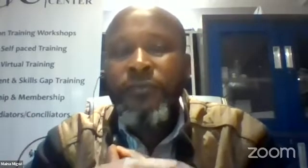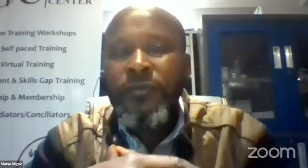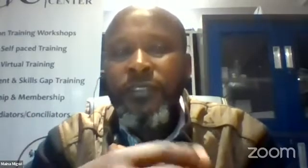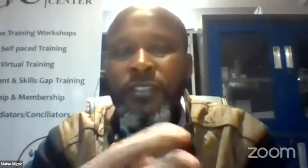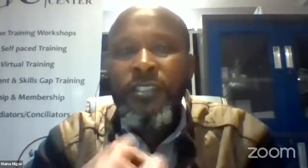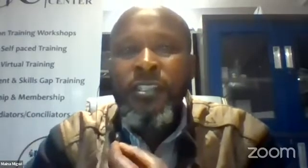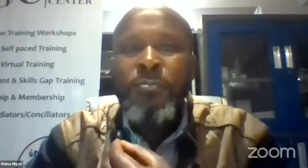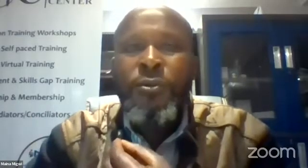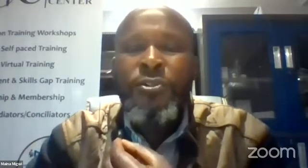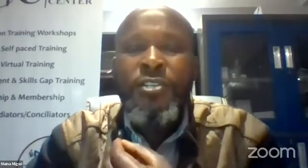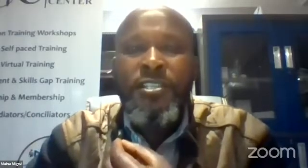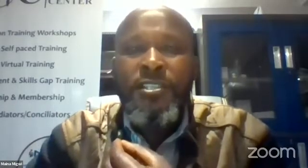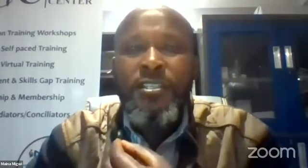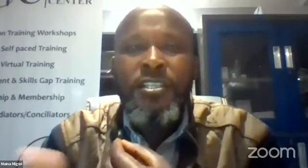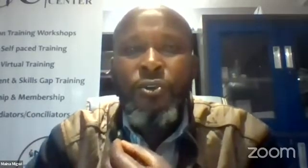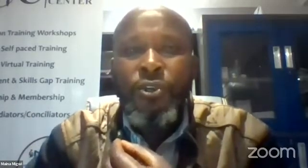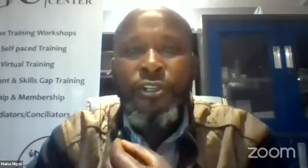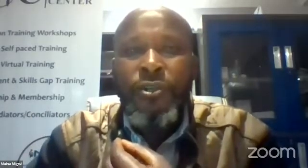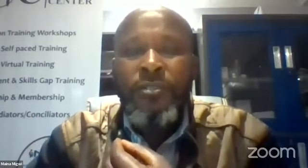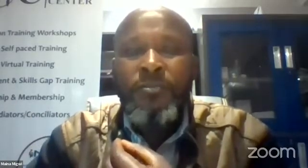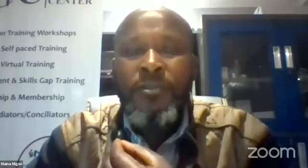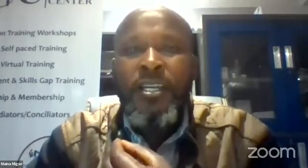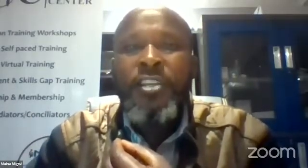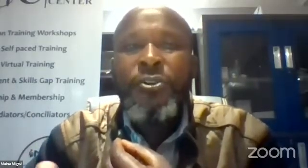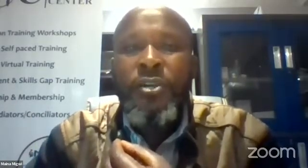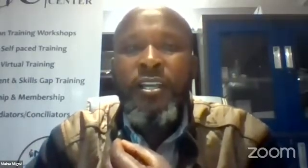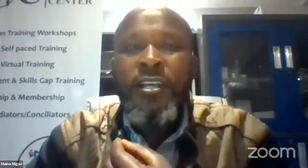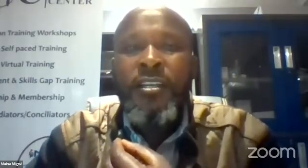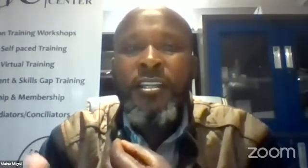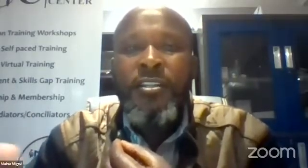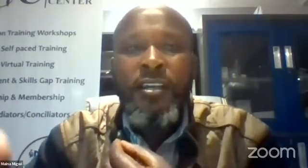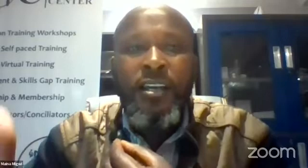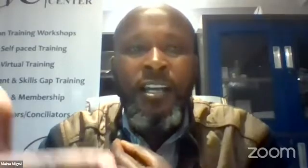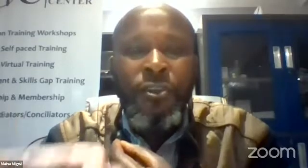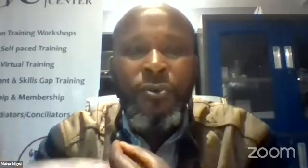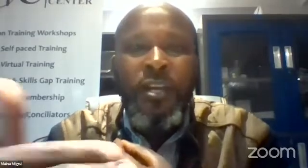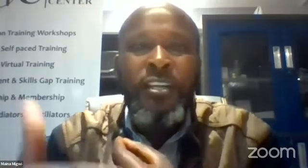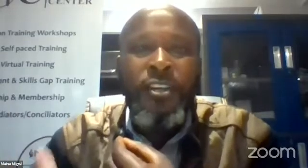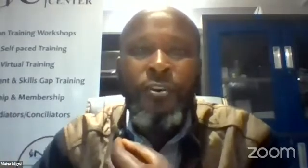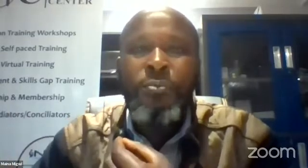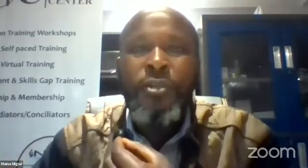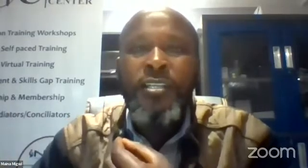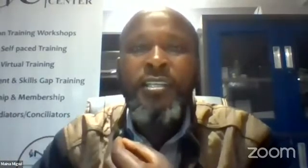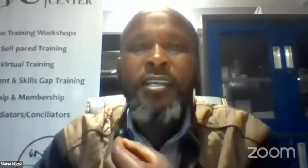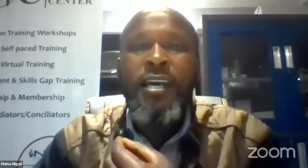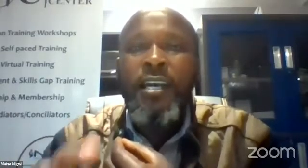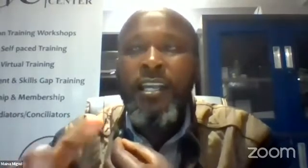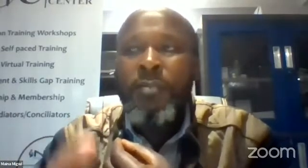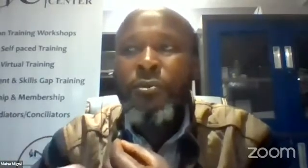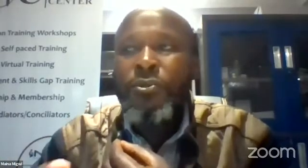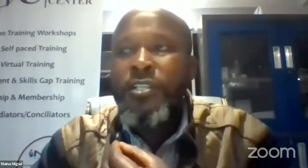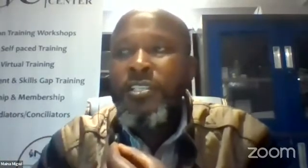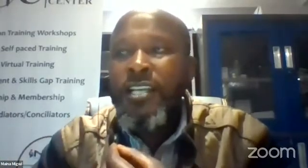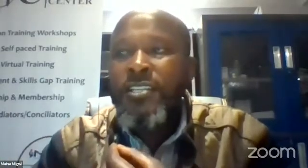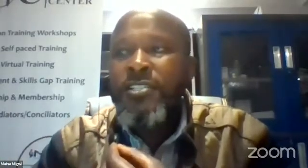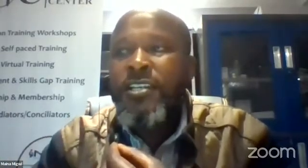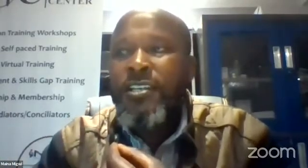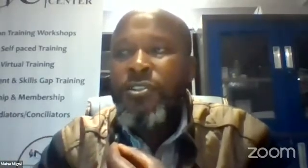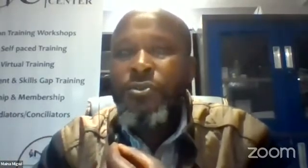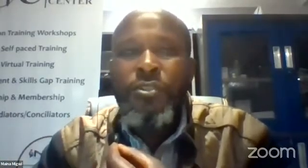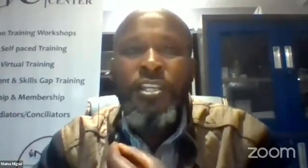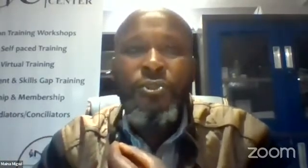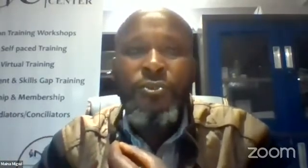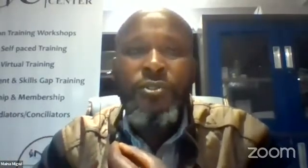the process is cordial, and you and your opponent are able to